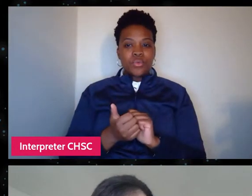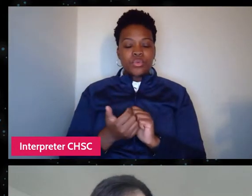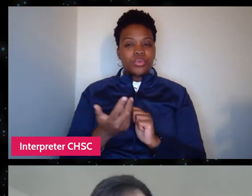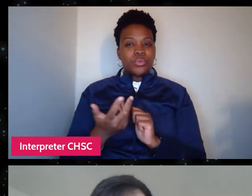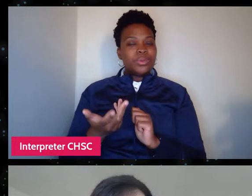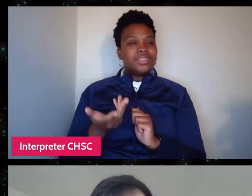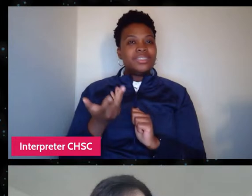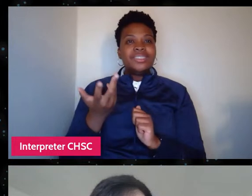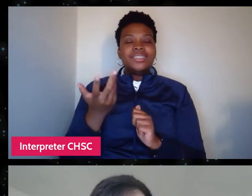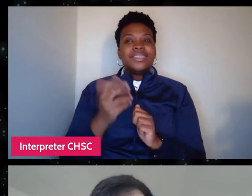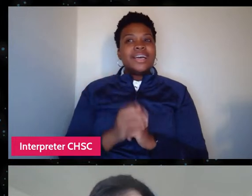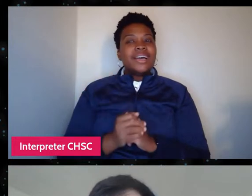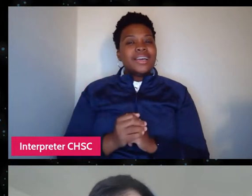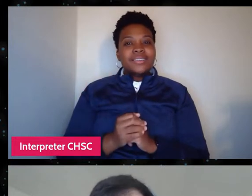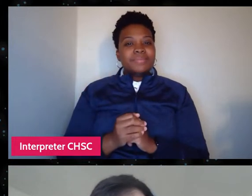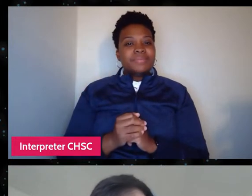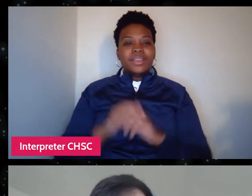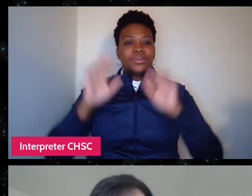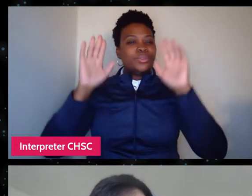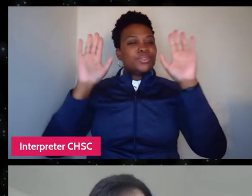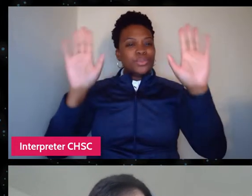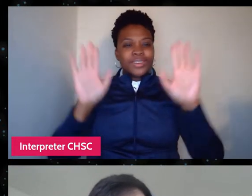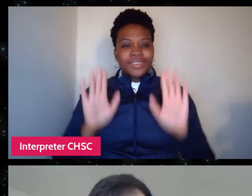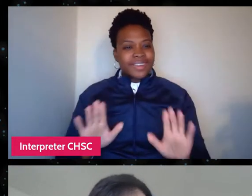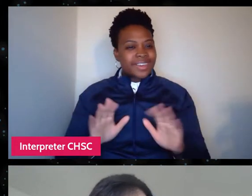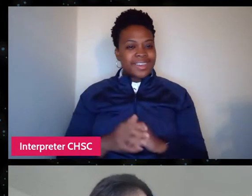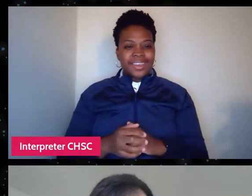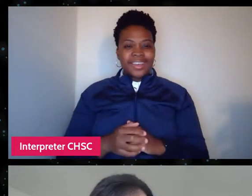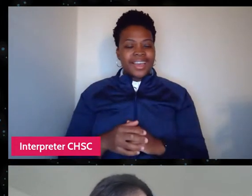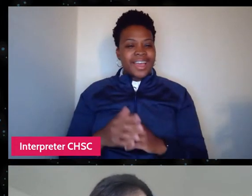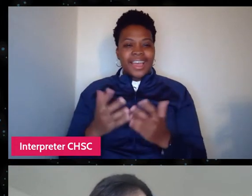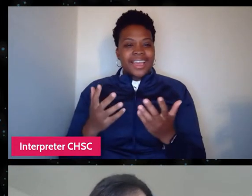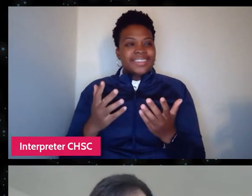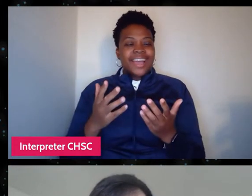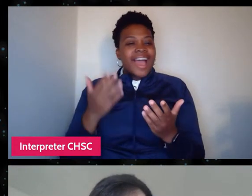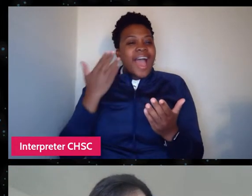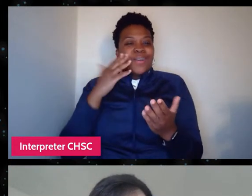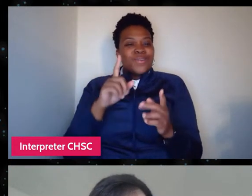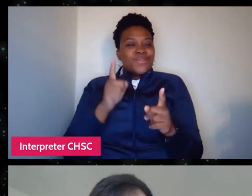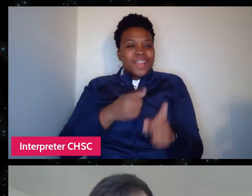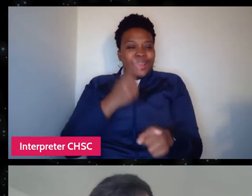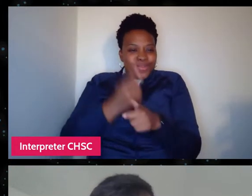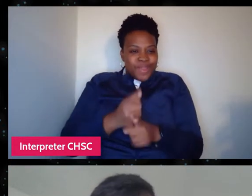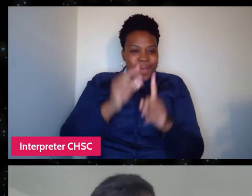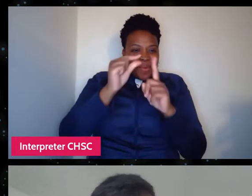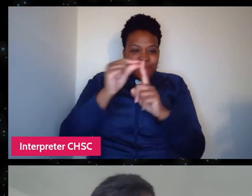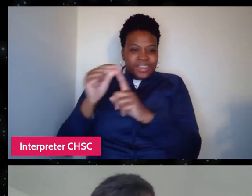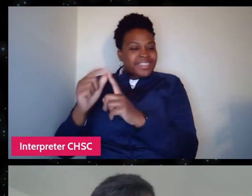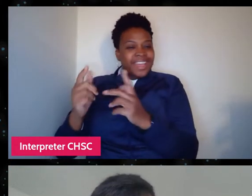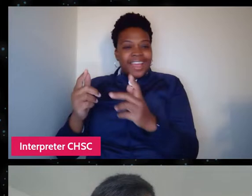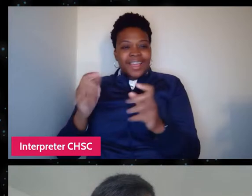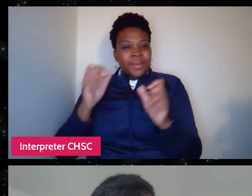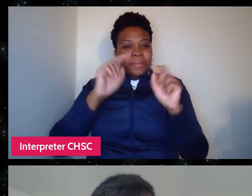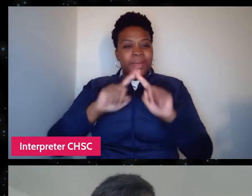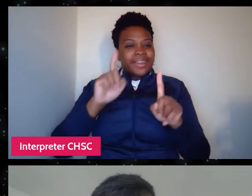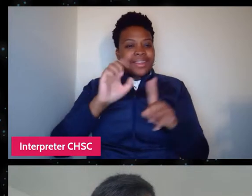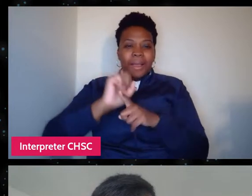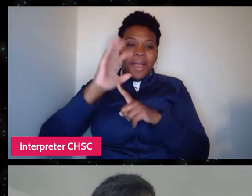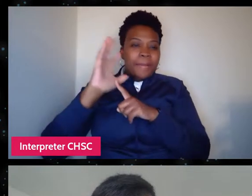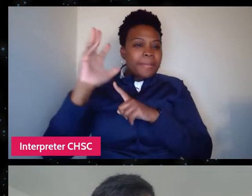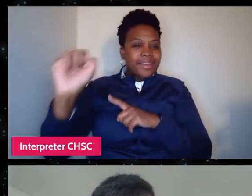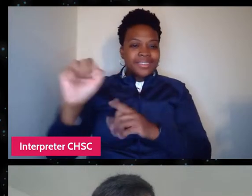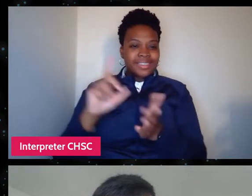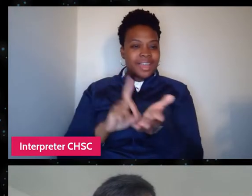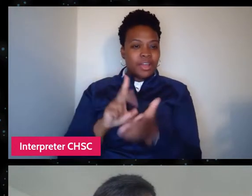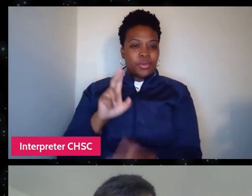just terrific, how, I don't even know the words, just how amazing Dr. Uma